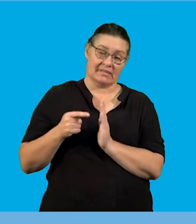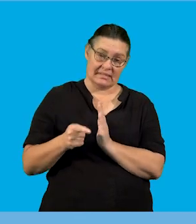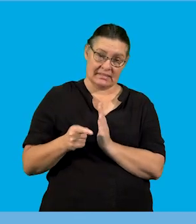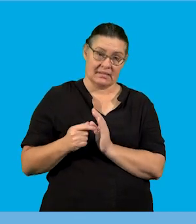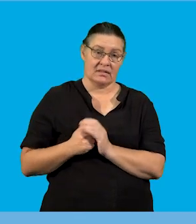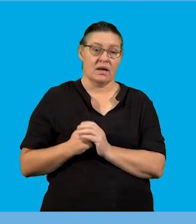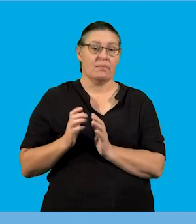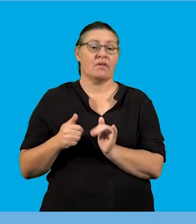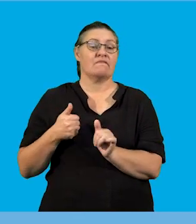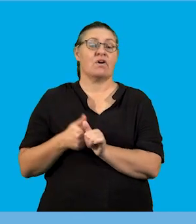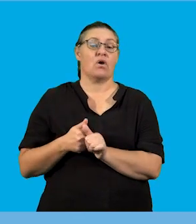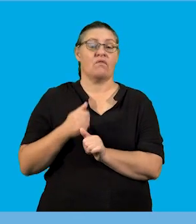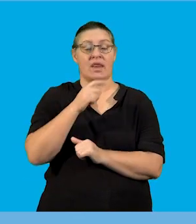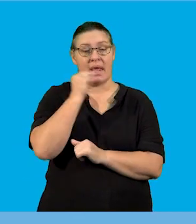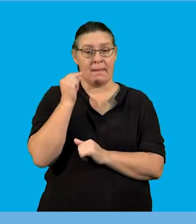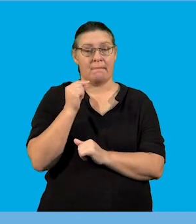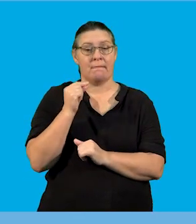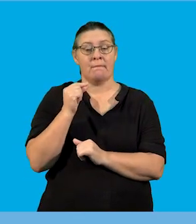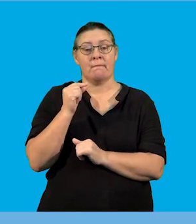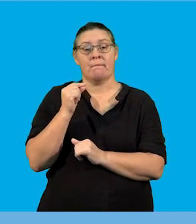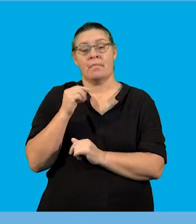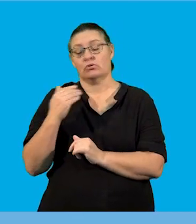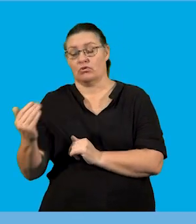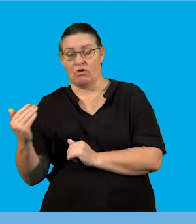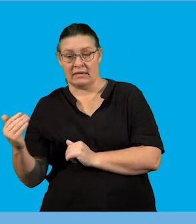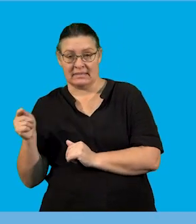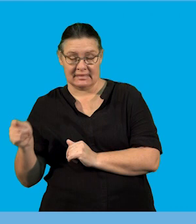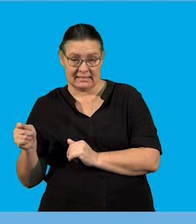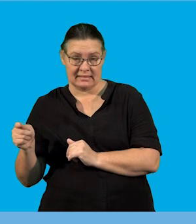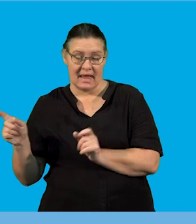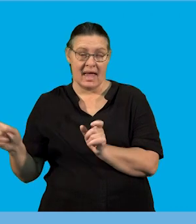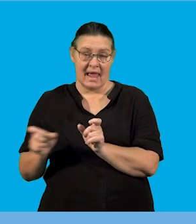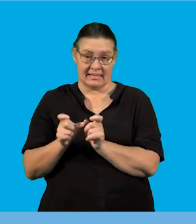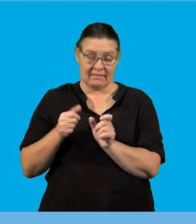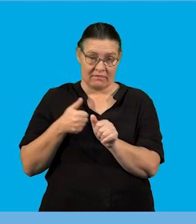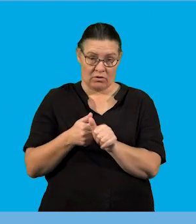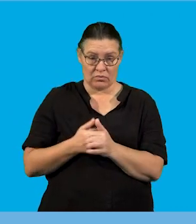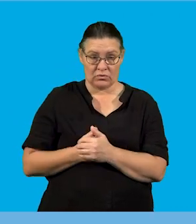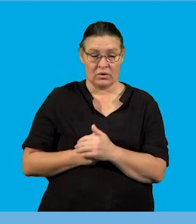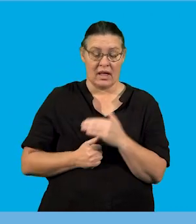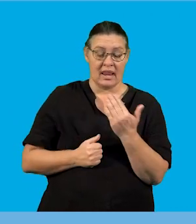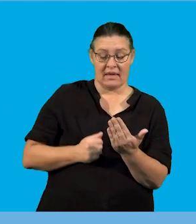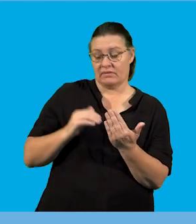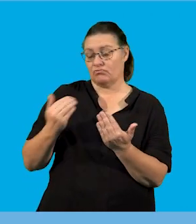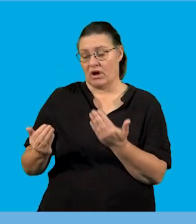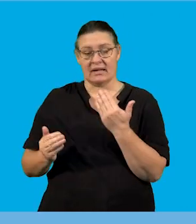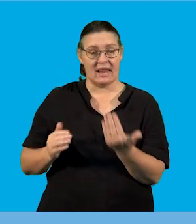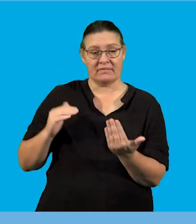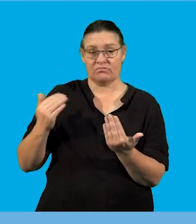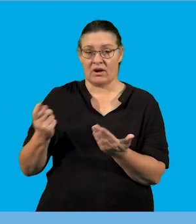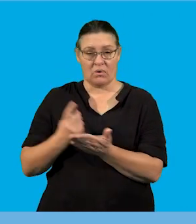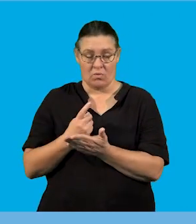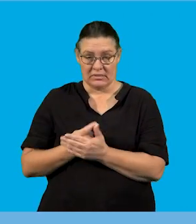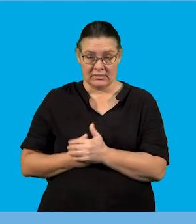further to the left. Then you're going to be followed by the name of an element further to the right of the periodic table. So it's left,